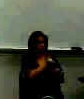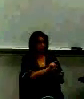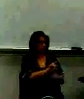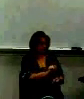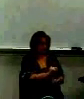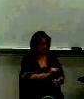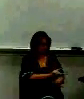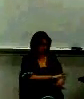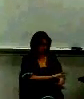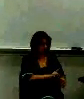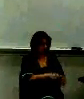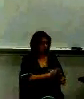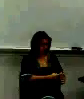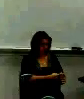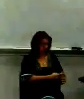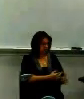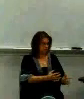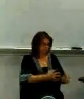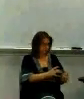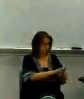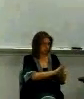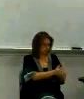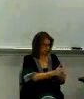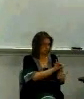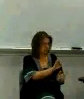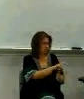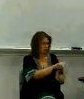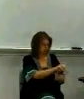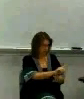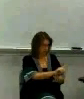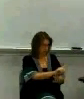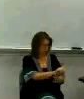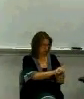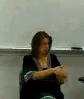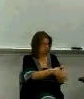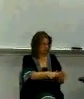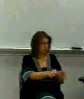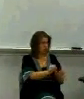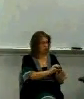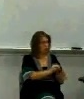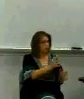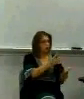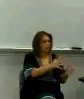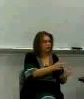diagramming nutrient cycles, and then we'll lay in the carbon cycle over that.